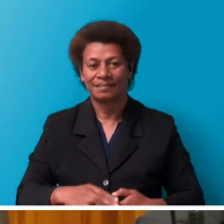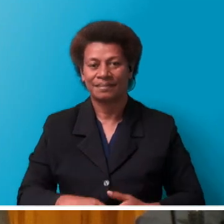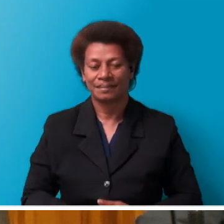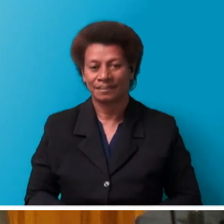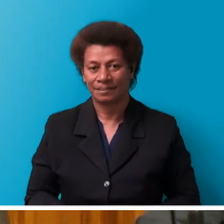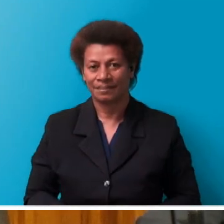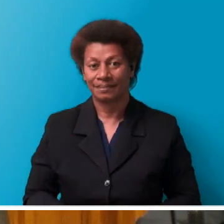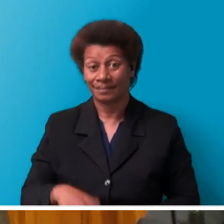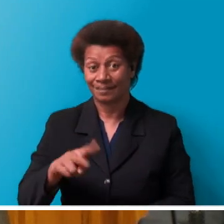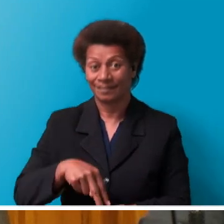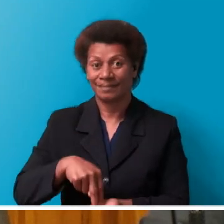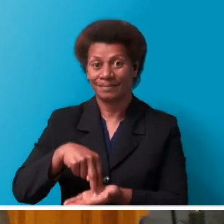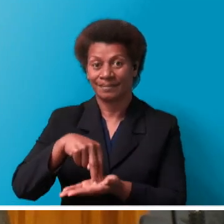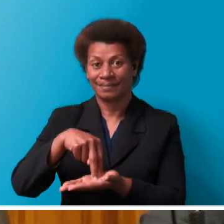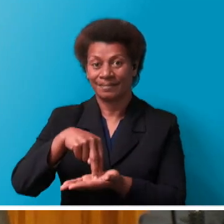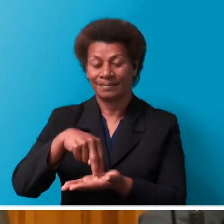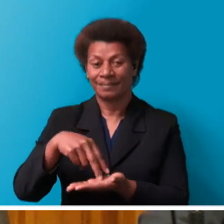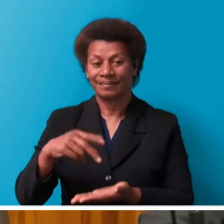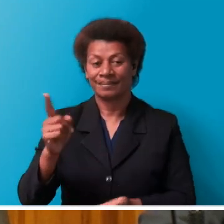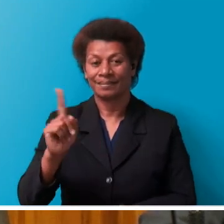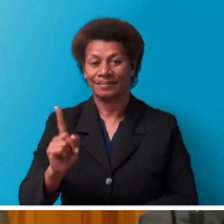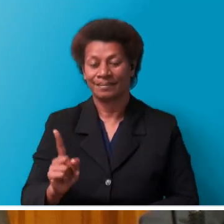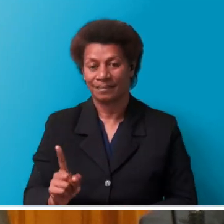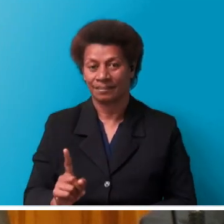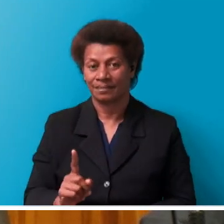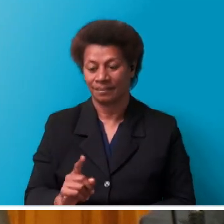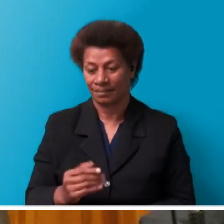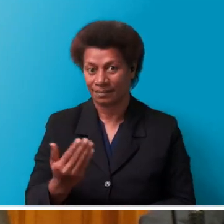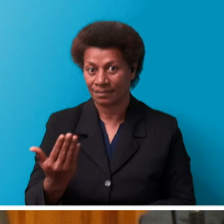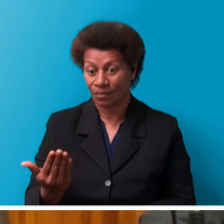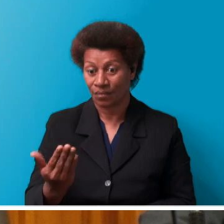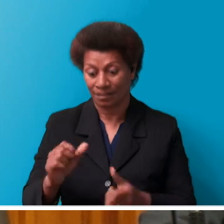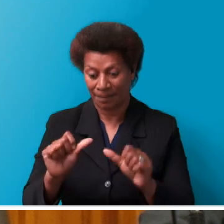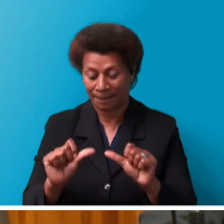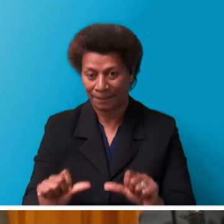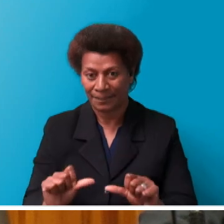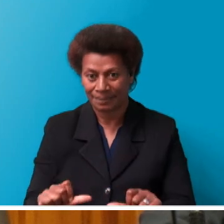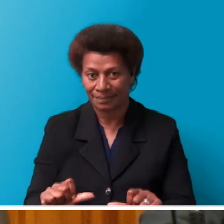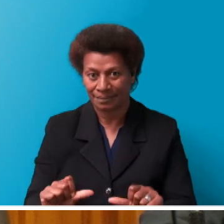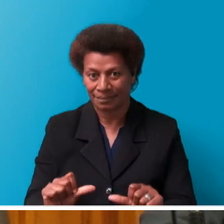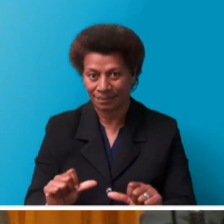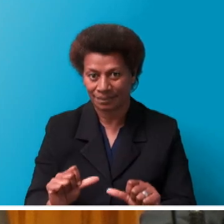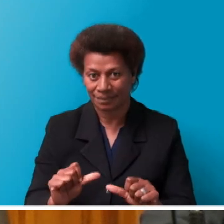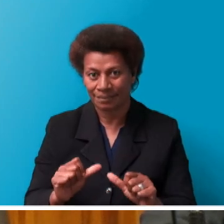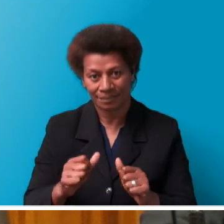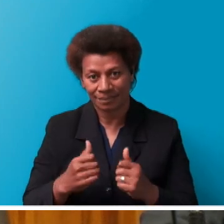I rise today with deep gratitude to His Excellency the President for his address,